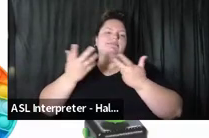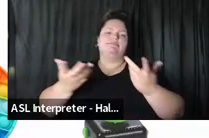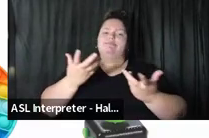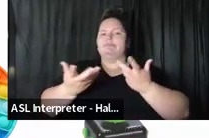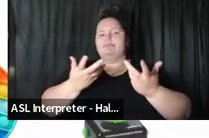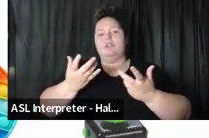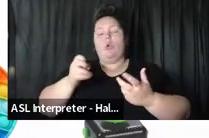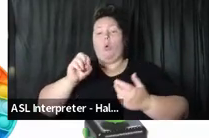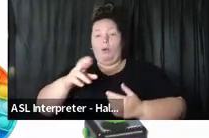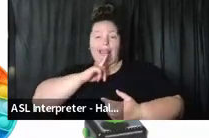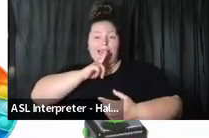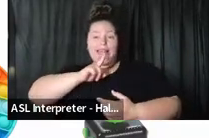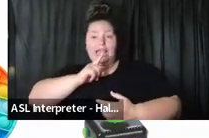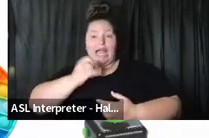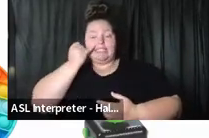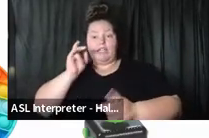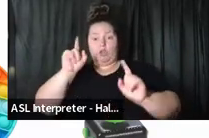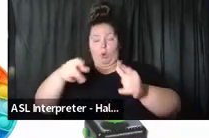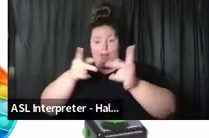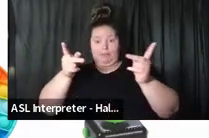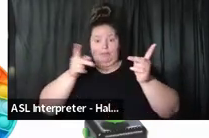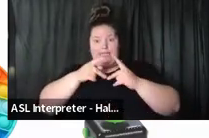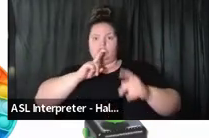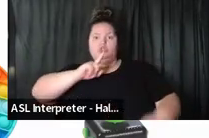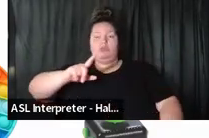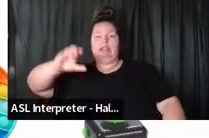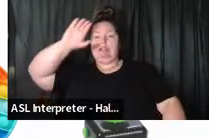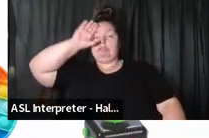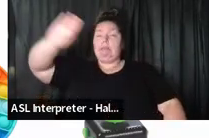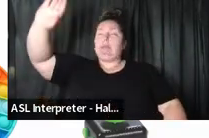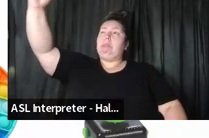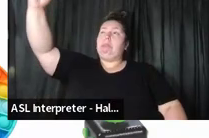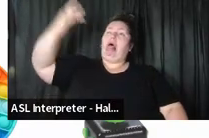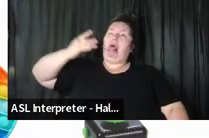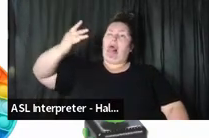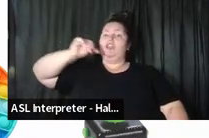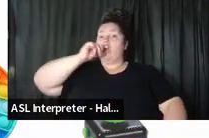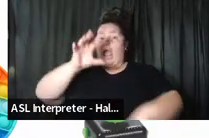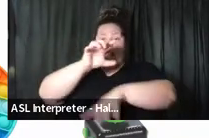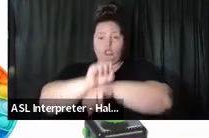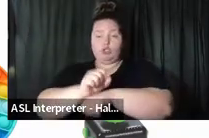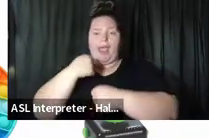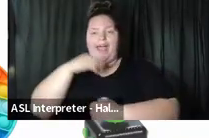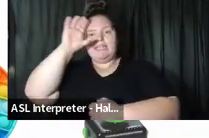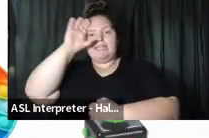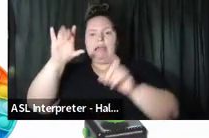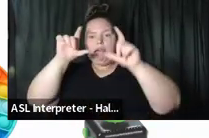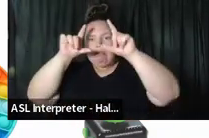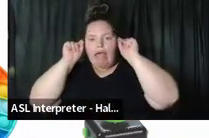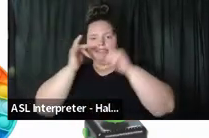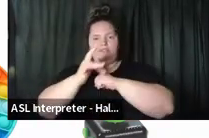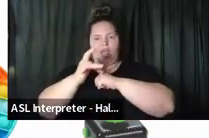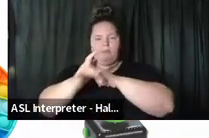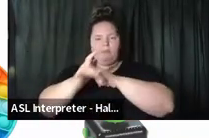place that's just super sunny and you're not used to that, having sunglasses available. Just also there's some